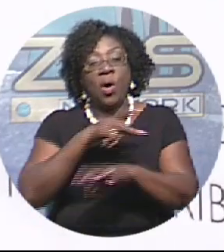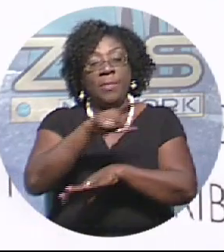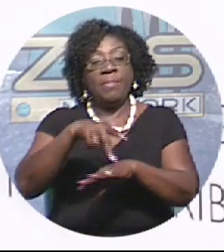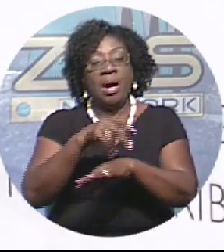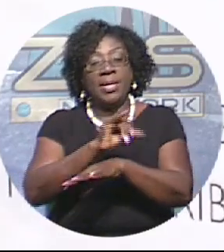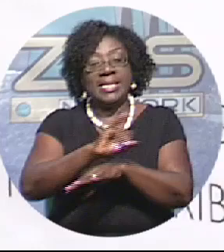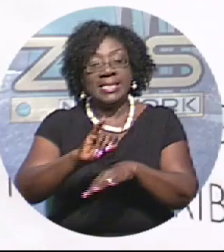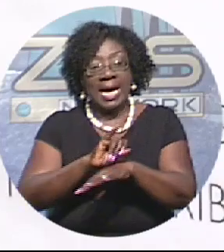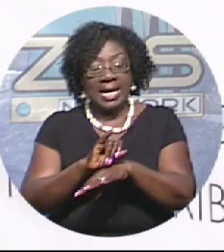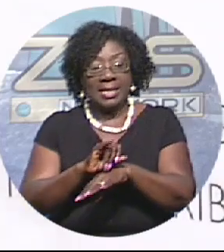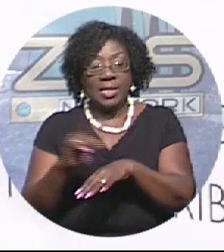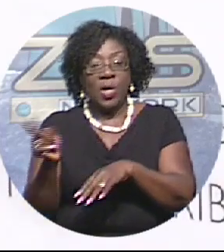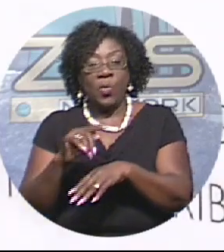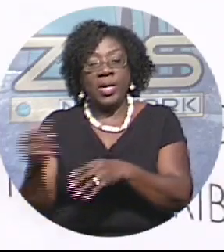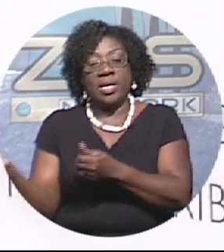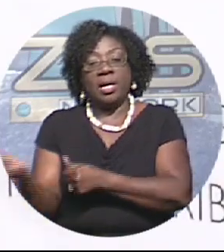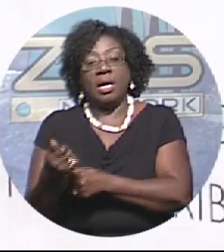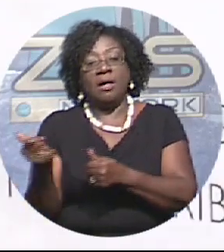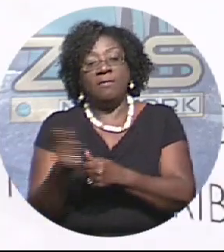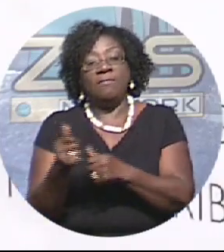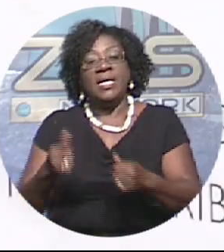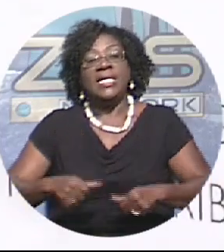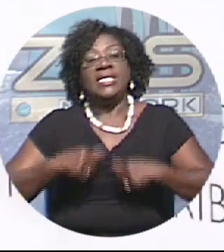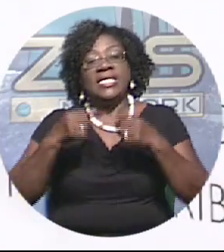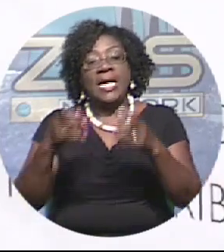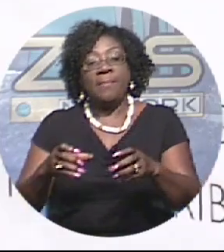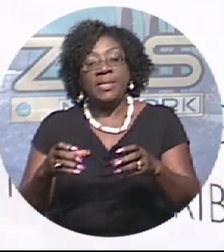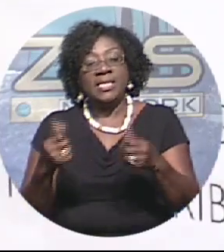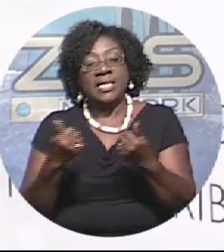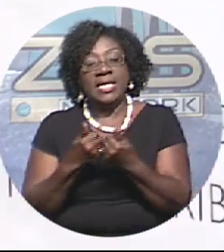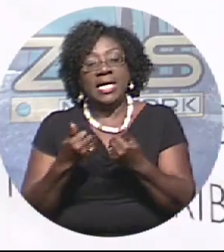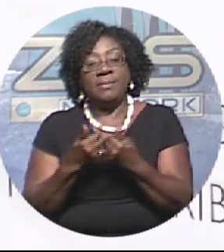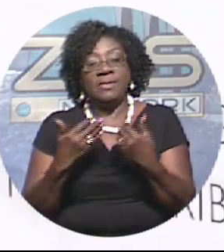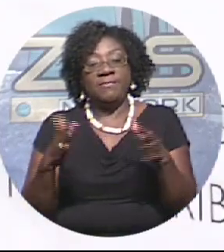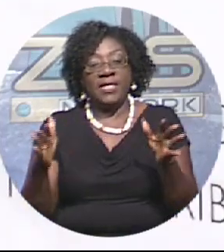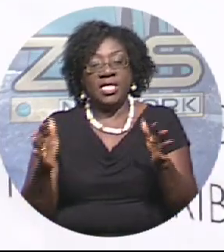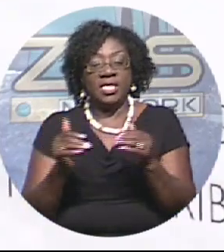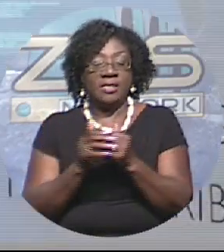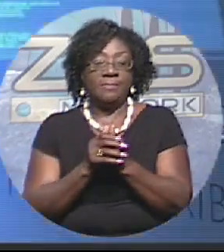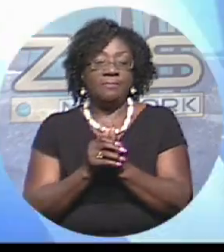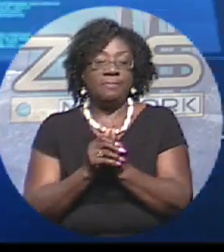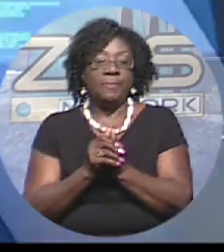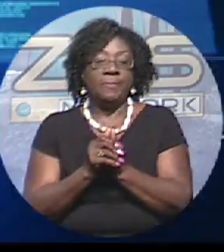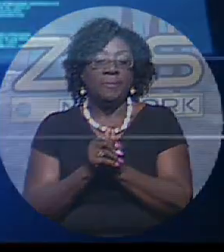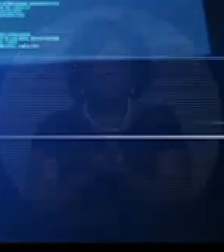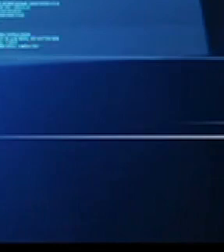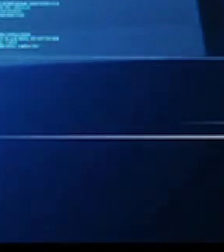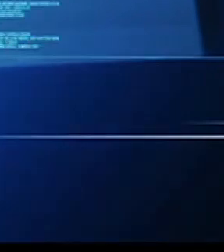60th Annual Caribbean Amateur Golf Championships took place. I'm Kelsey Johnson.